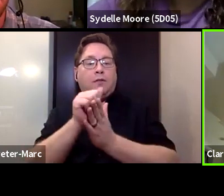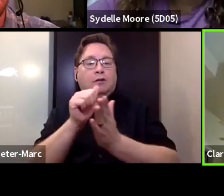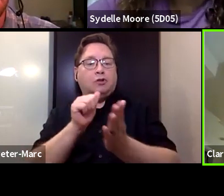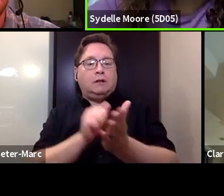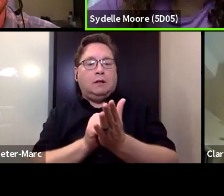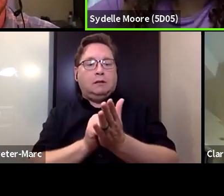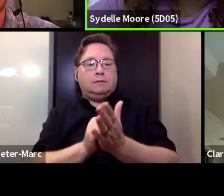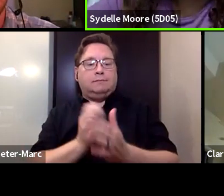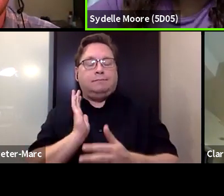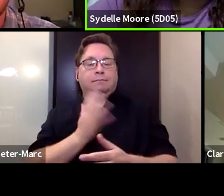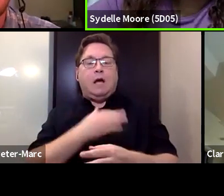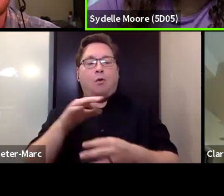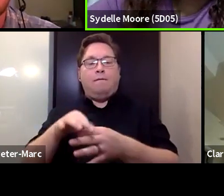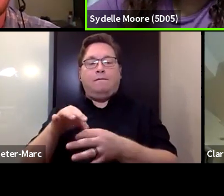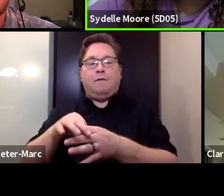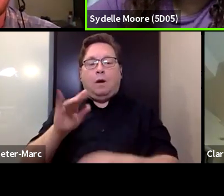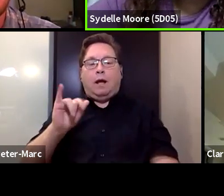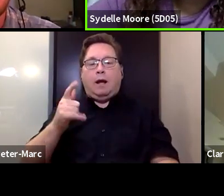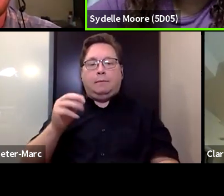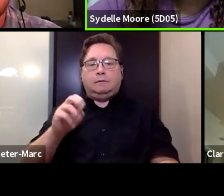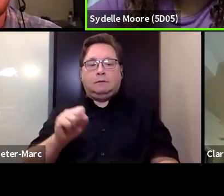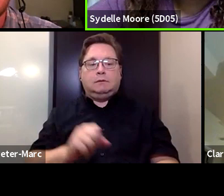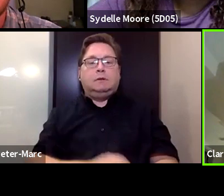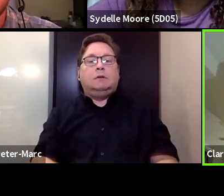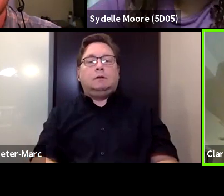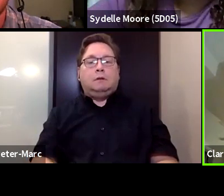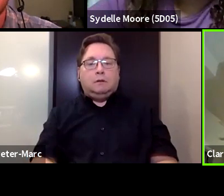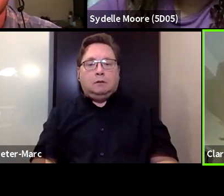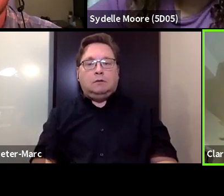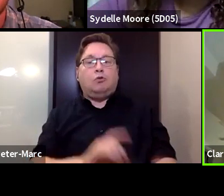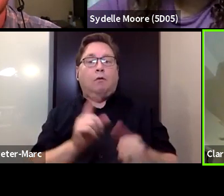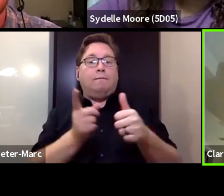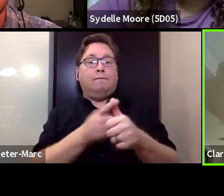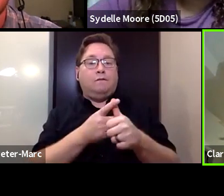voting items. Ready? First item.